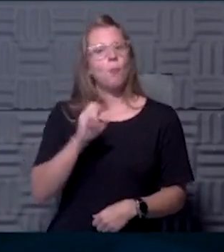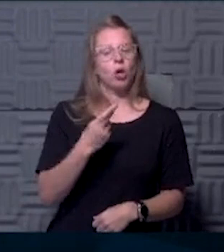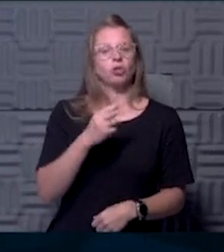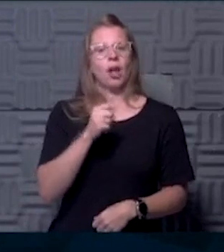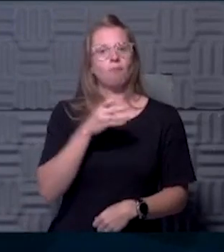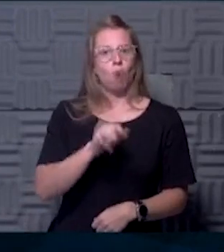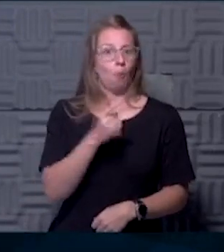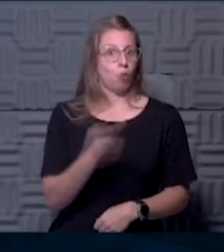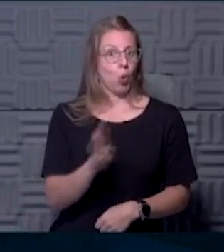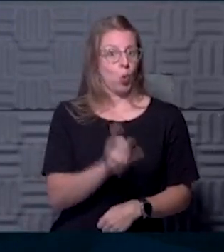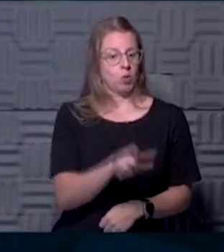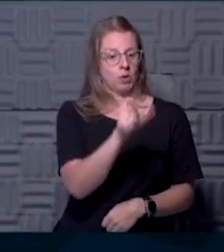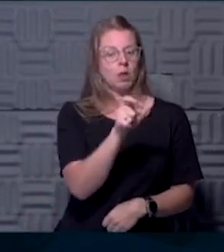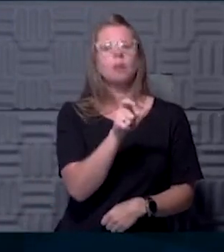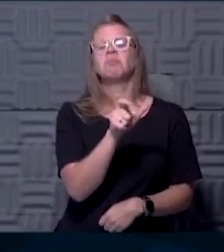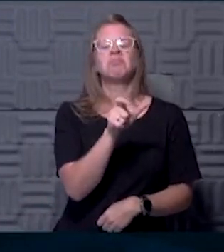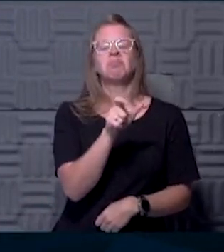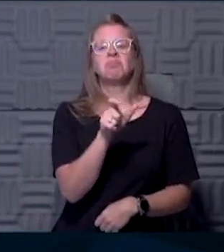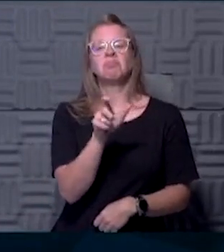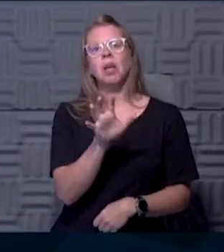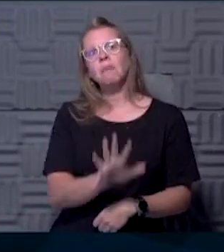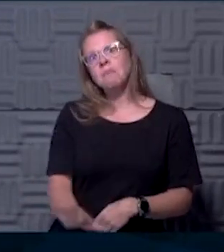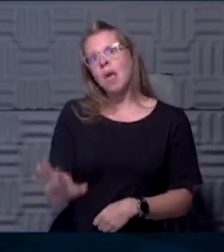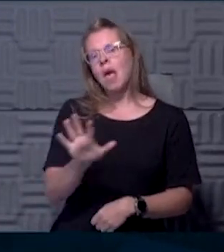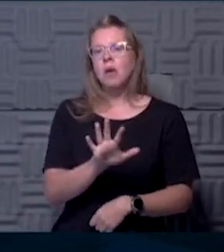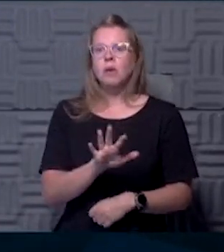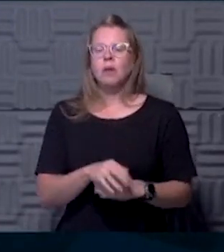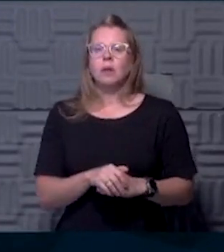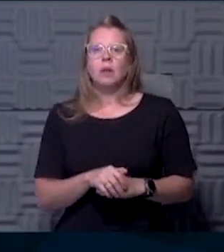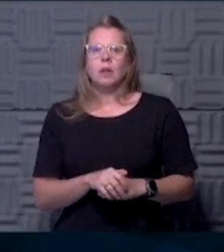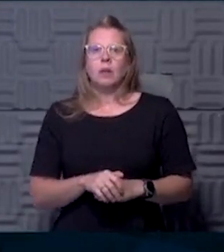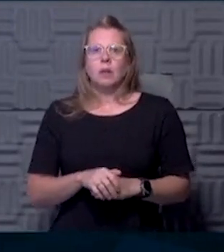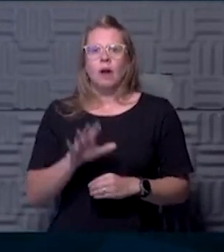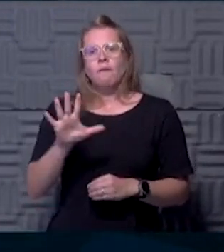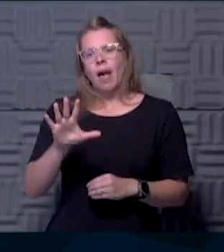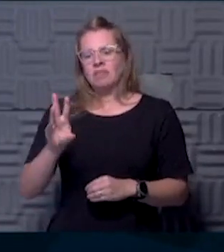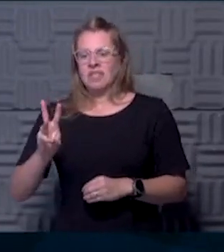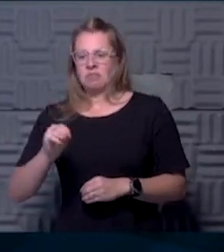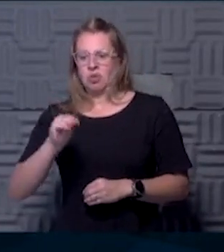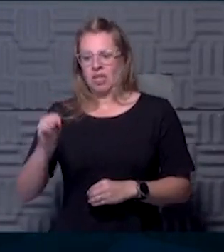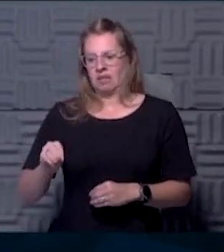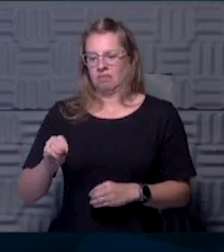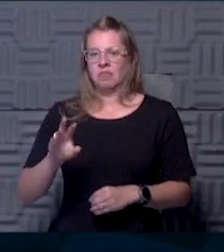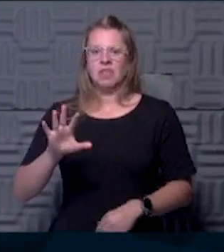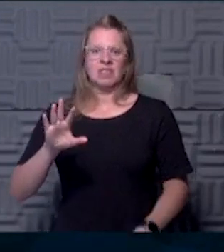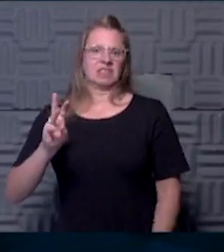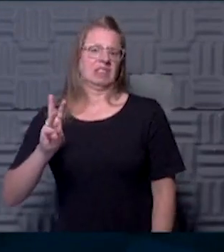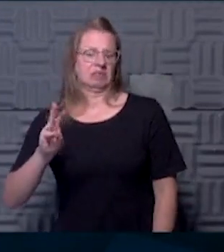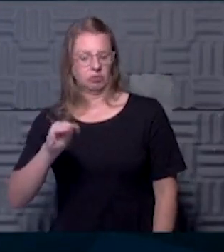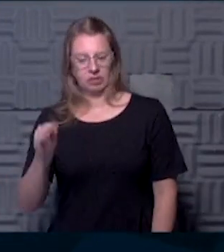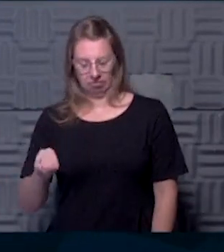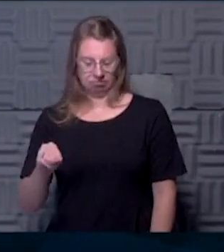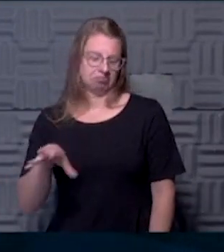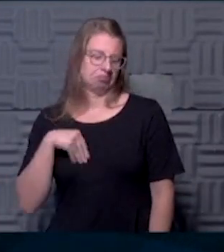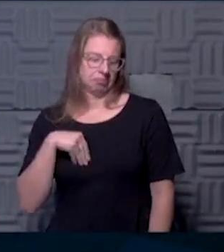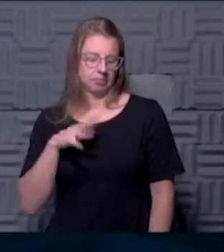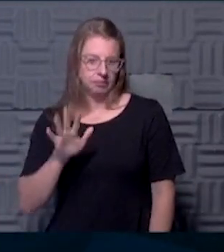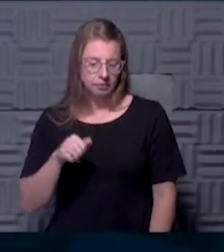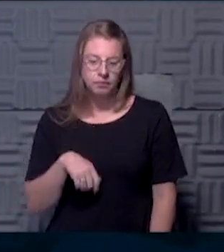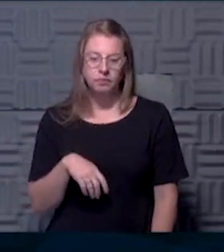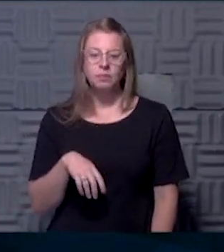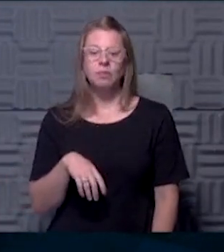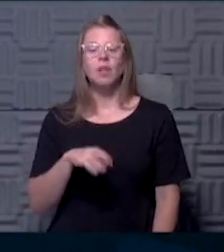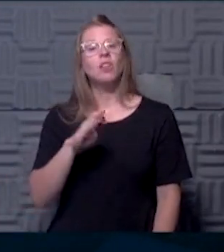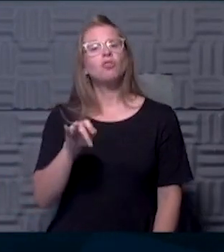blue bar, it was about maybe 5 or 6%. Let's say right at 6%.